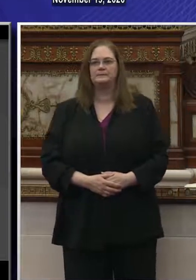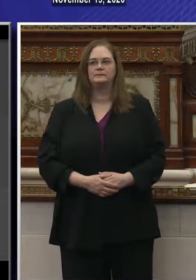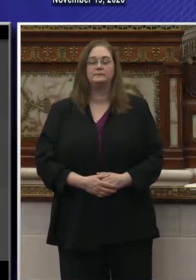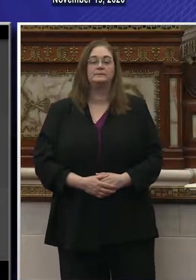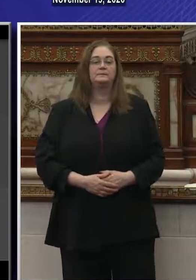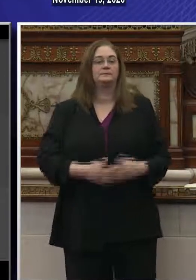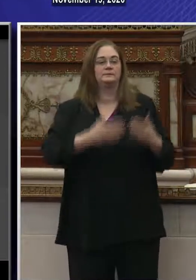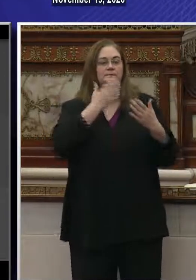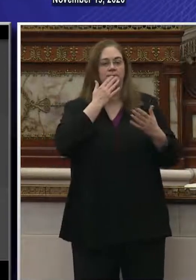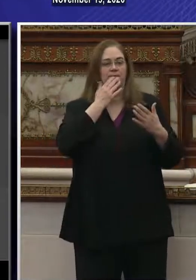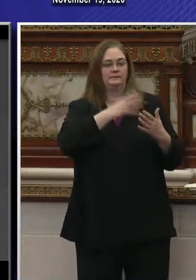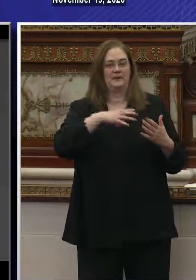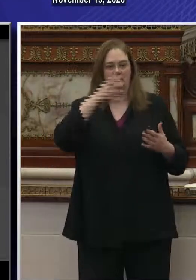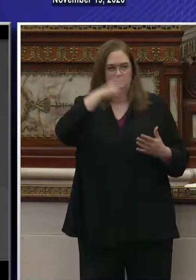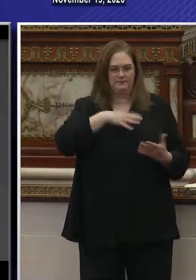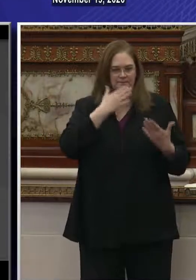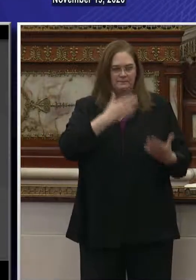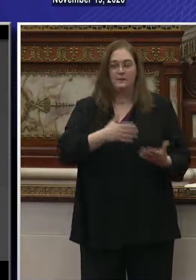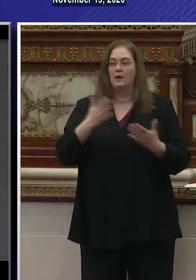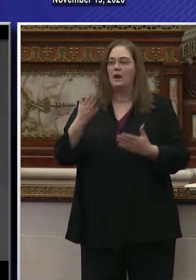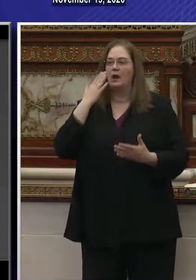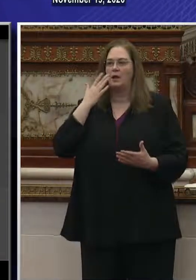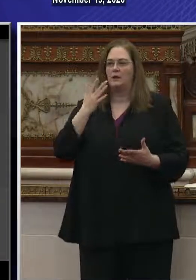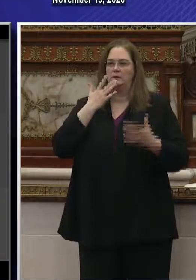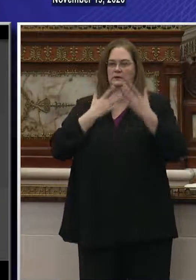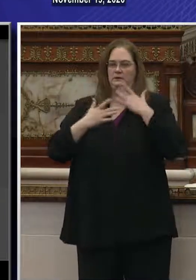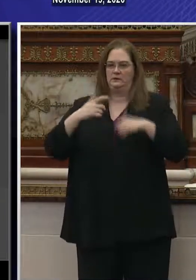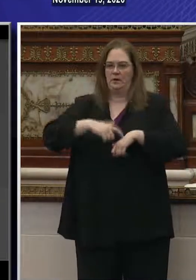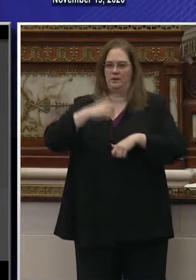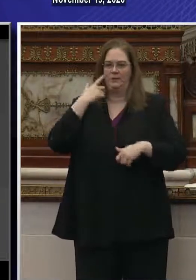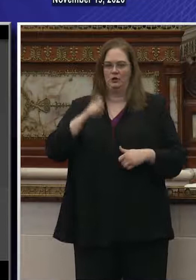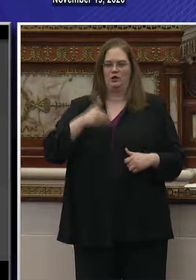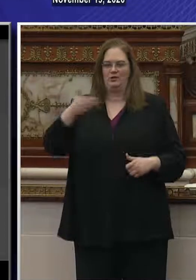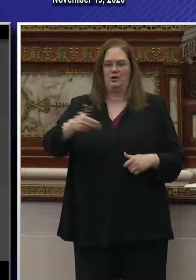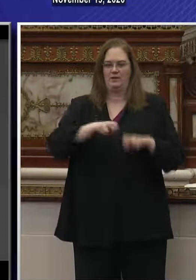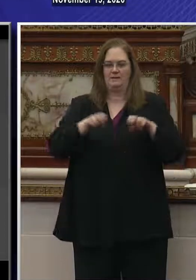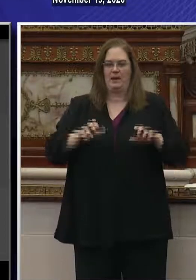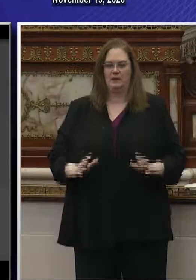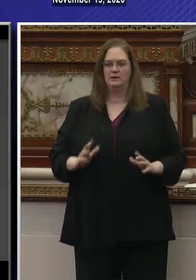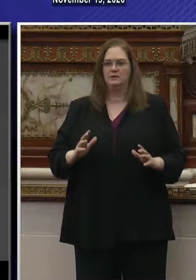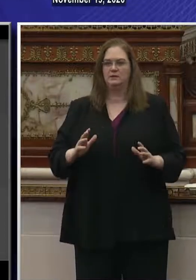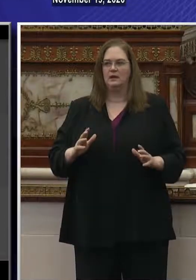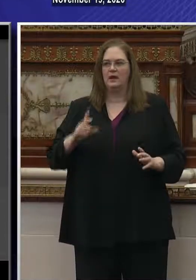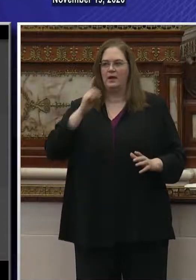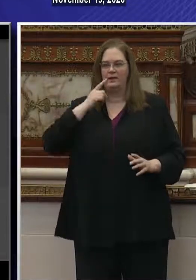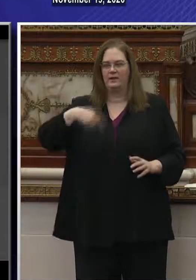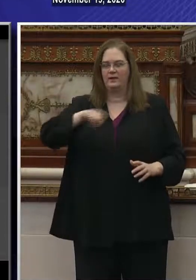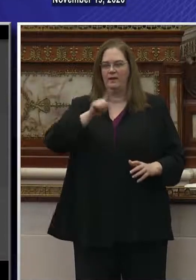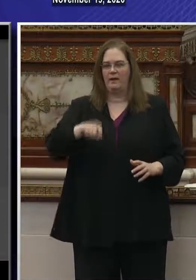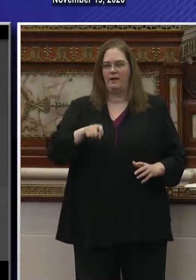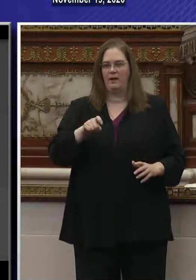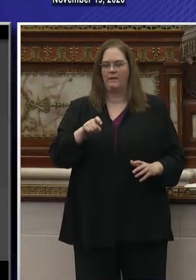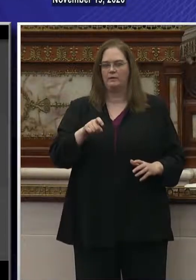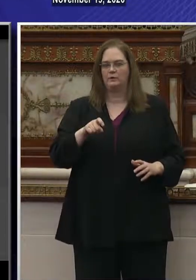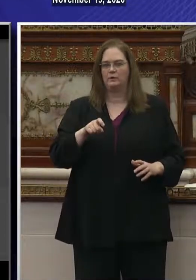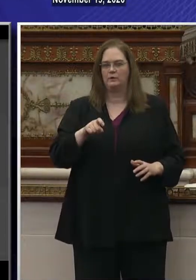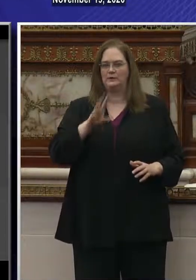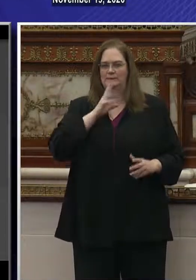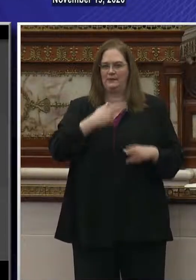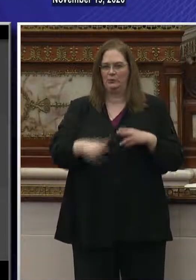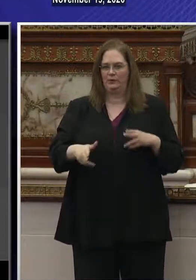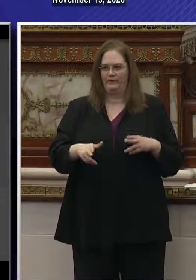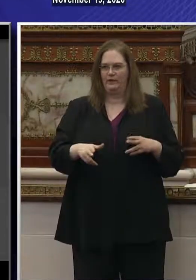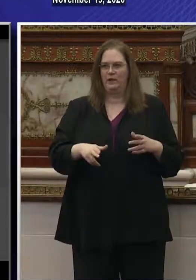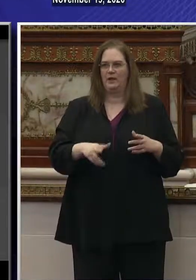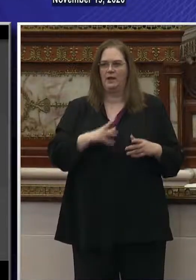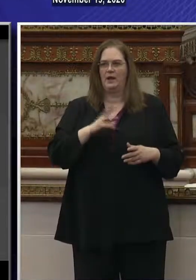Thank you, Councilman. I know we're short on time because our next panelists, I think that they have to speak